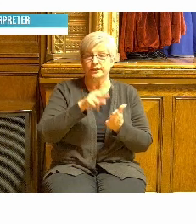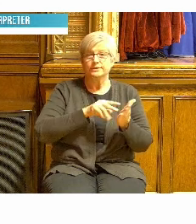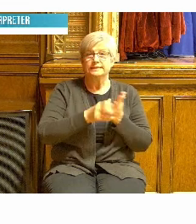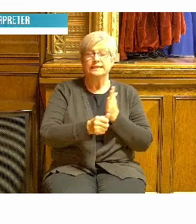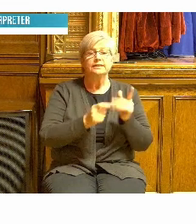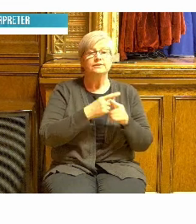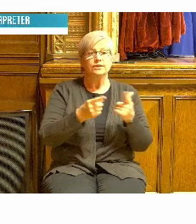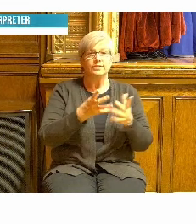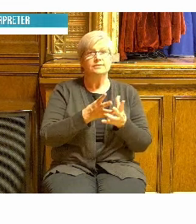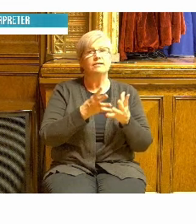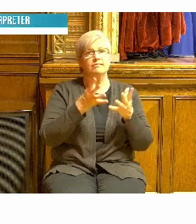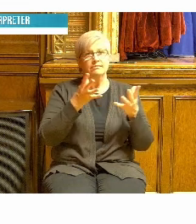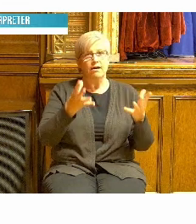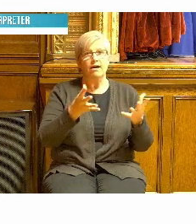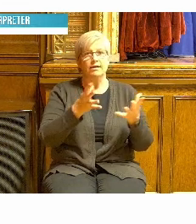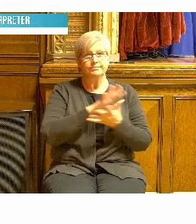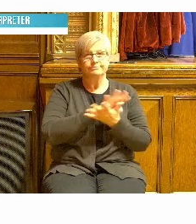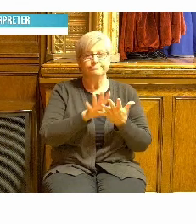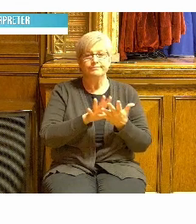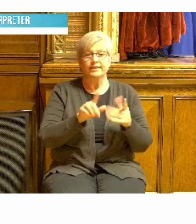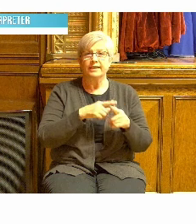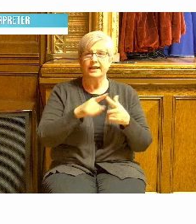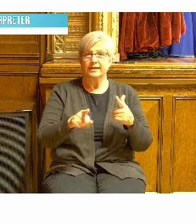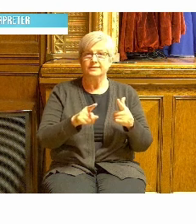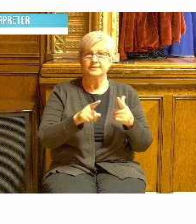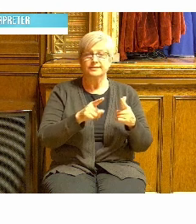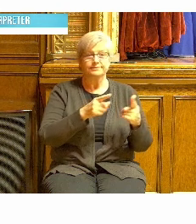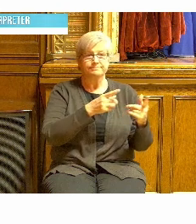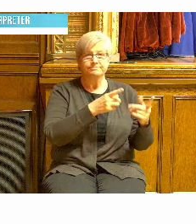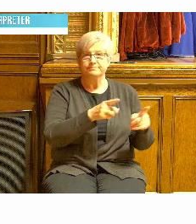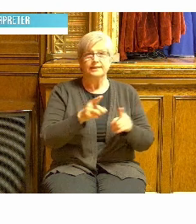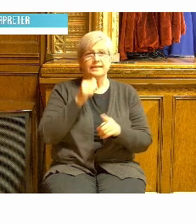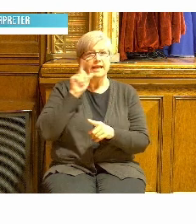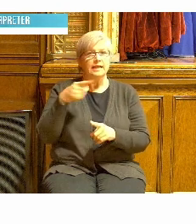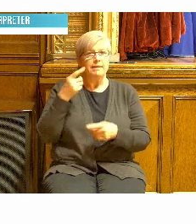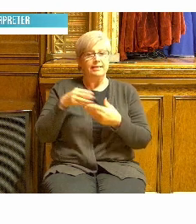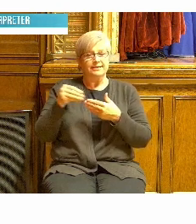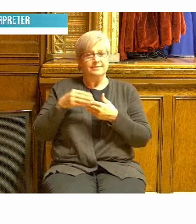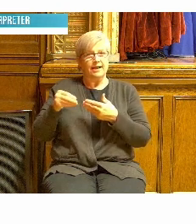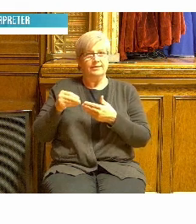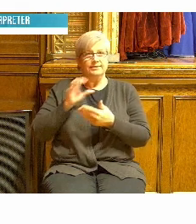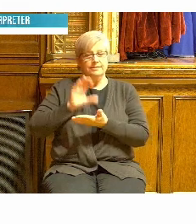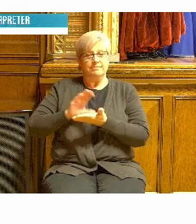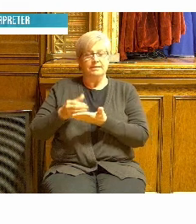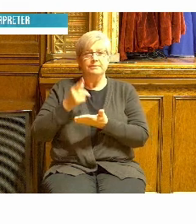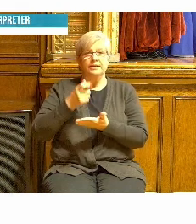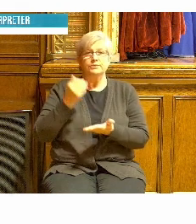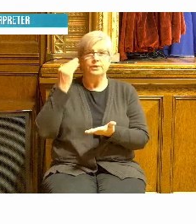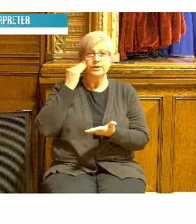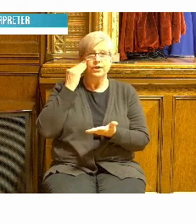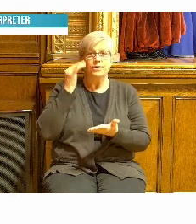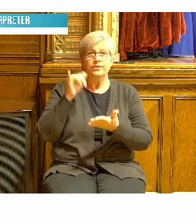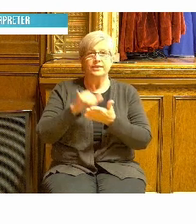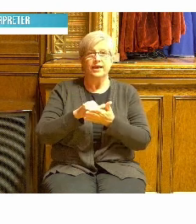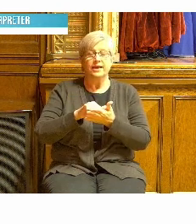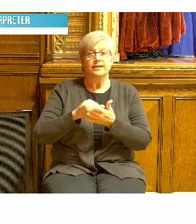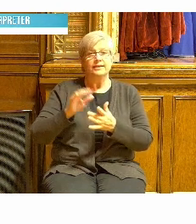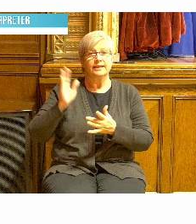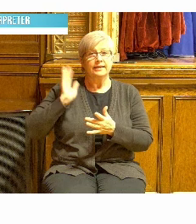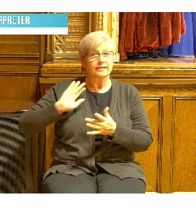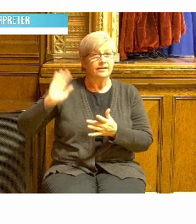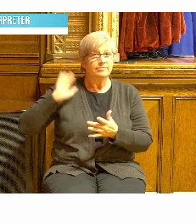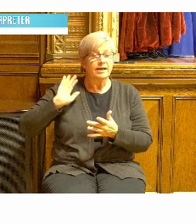a lot there that has to go on. So it's not just about the dollar amount, because we know that in the